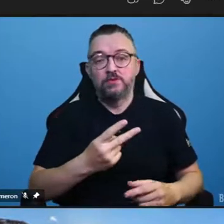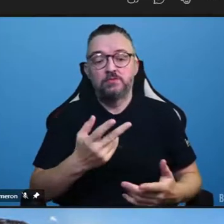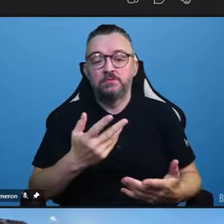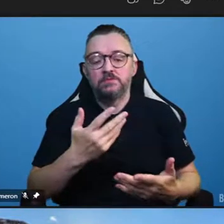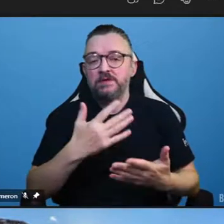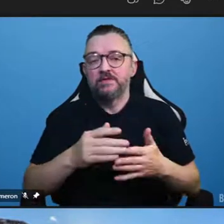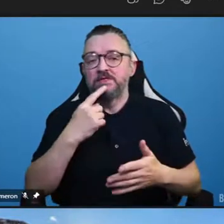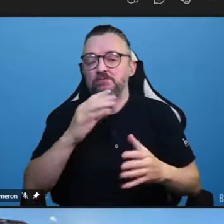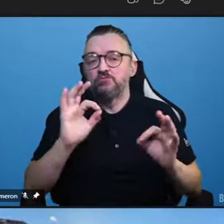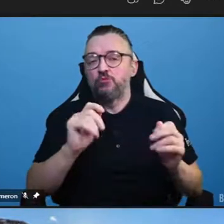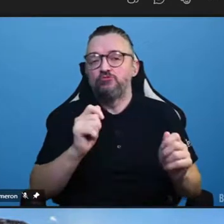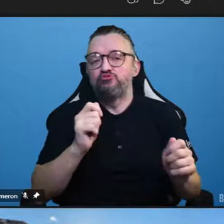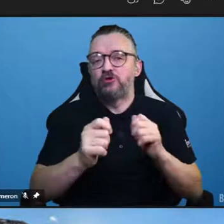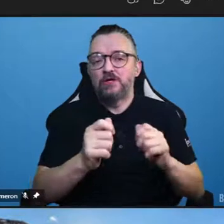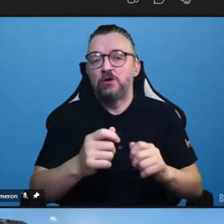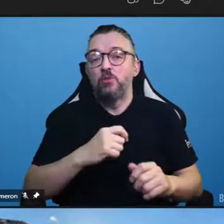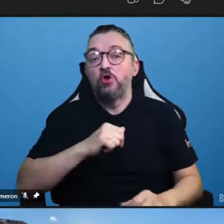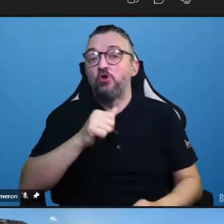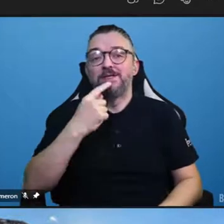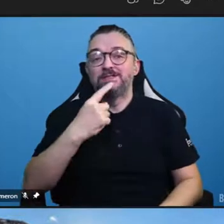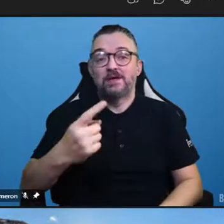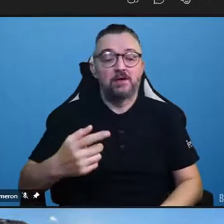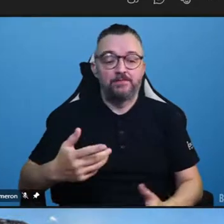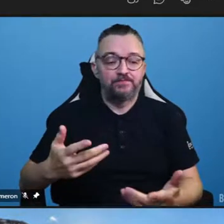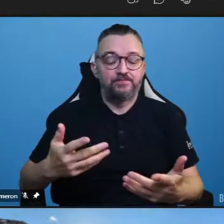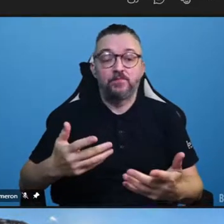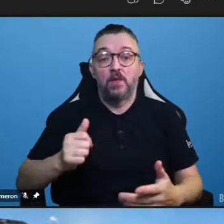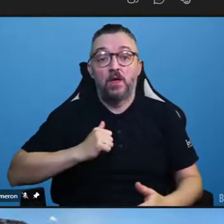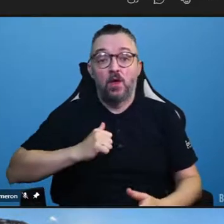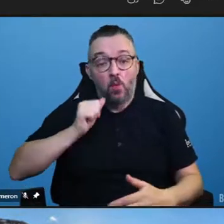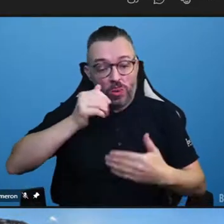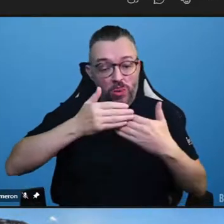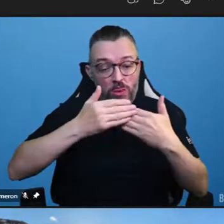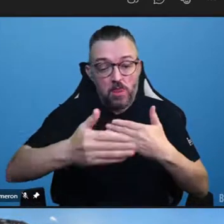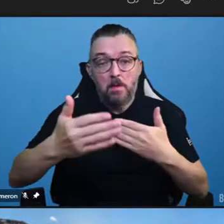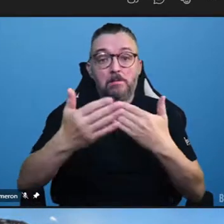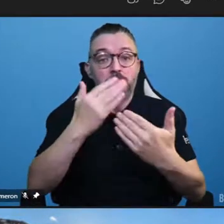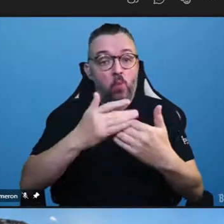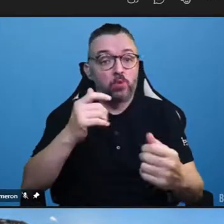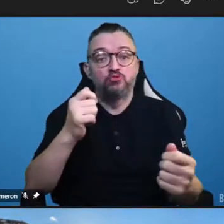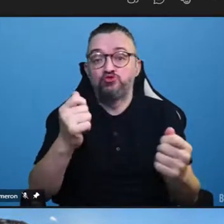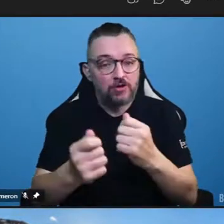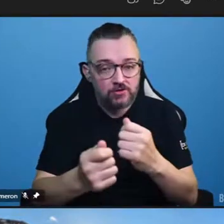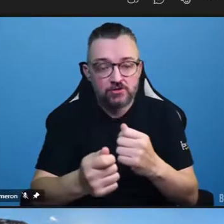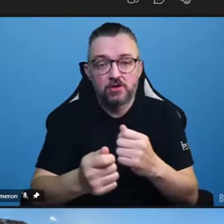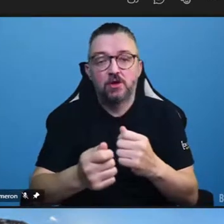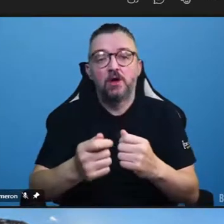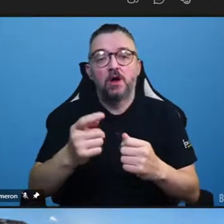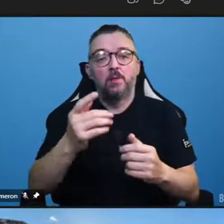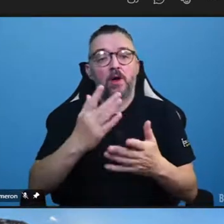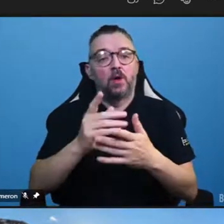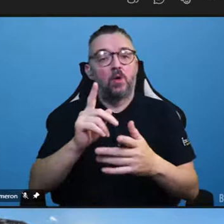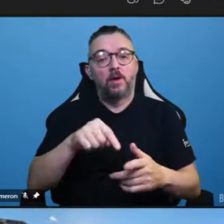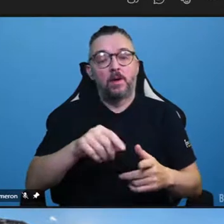changes. So we're not suggesting that there needs to be any further changes to either the proposed